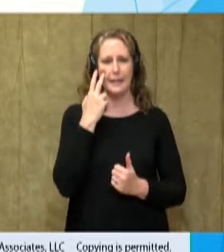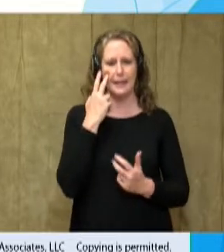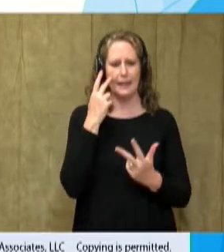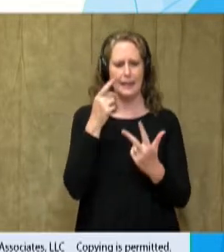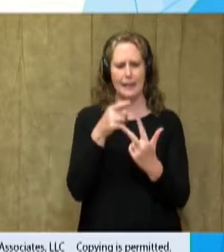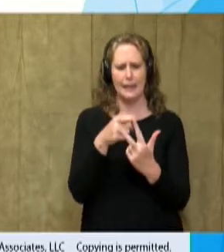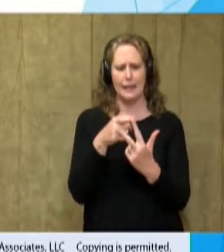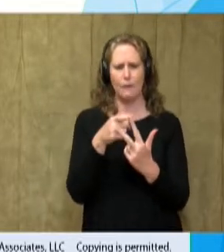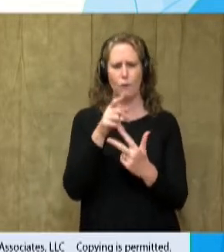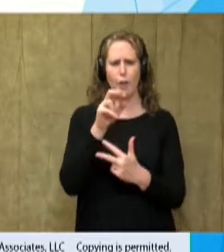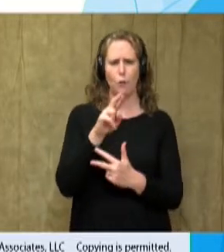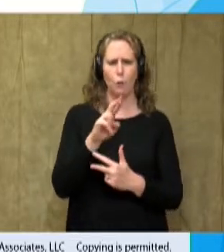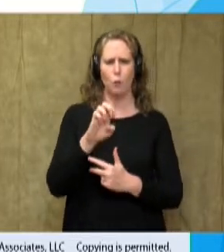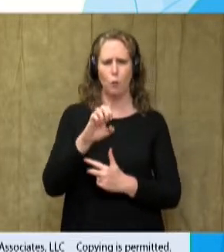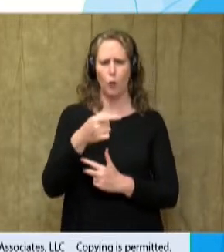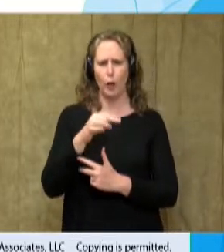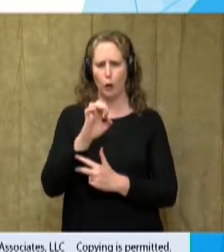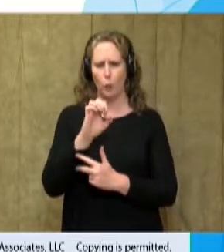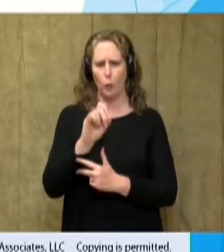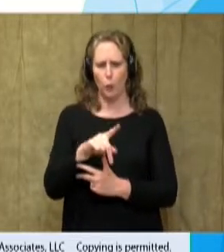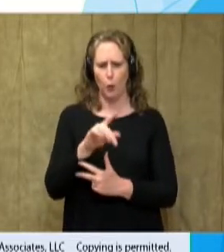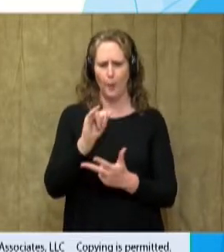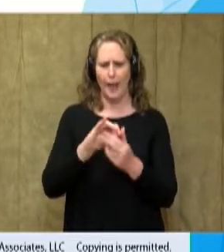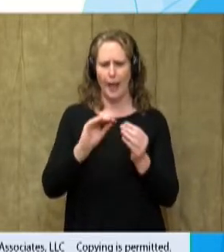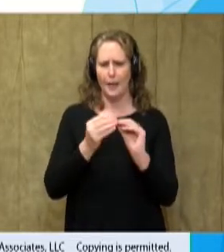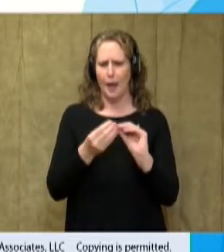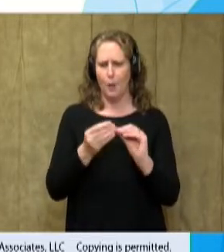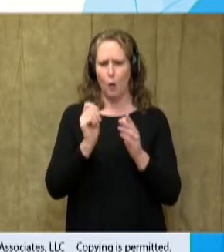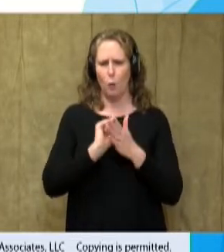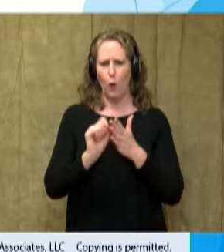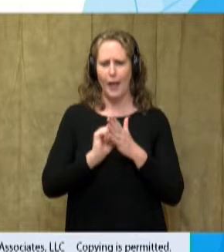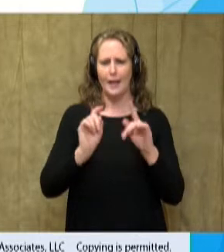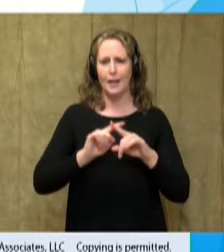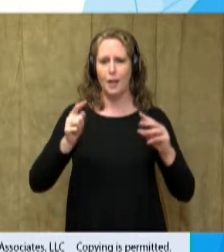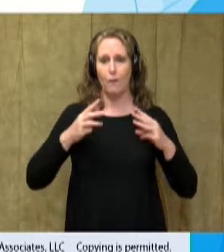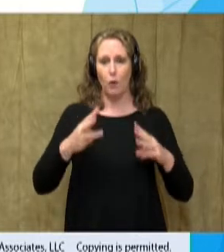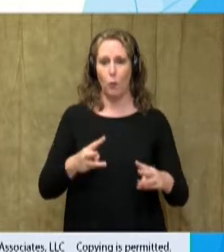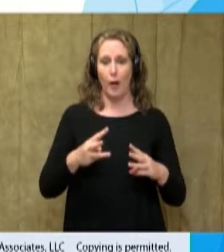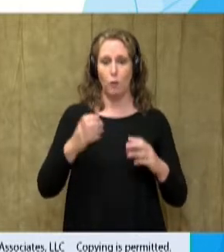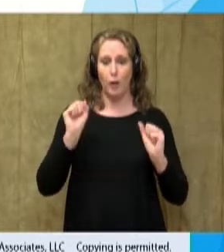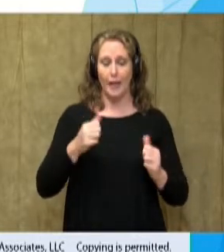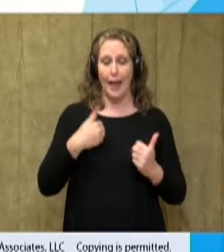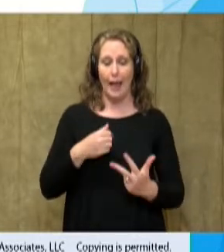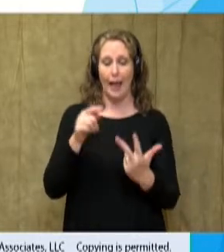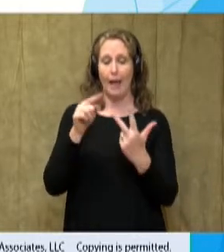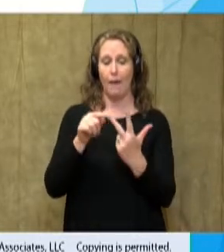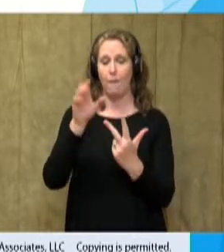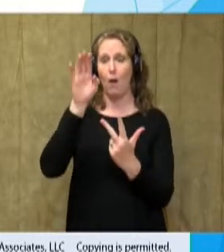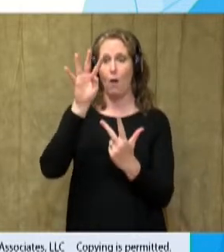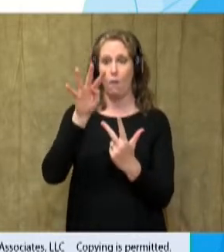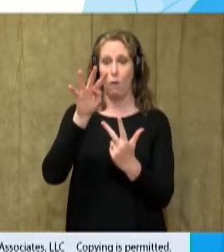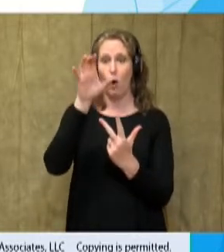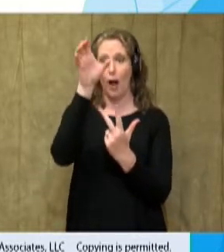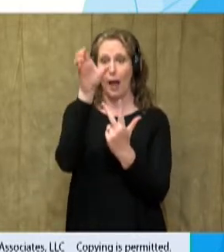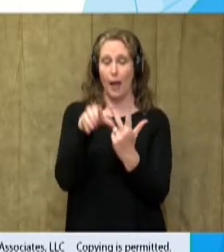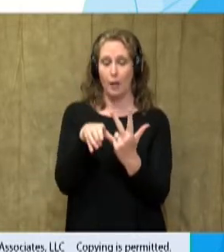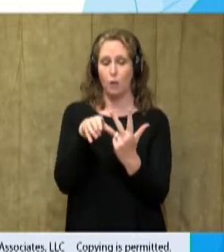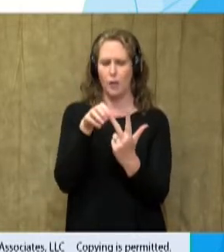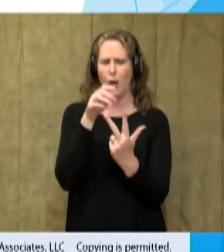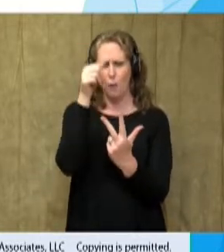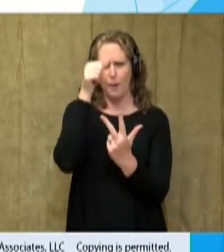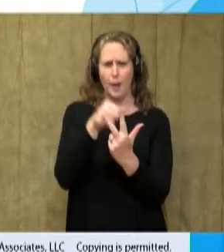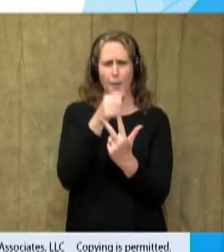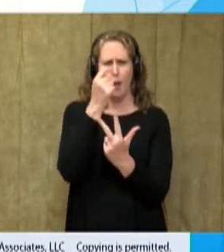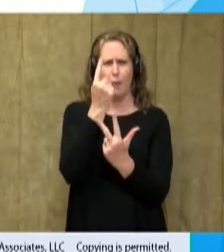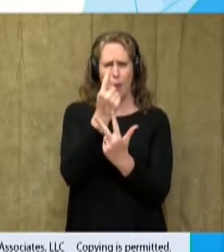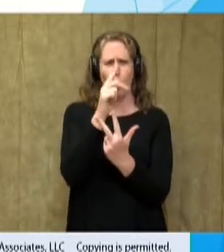to regroup, we could regroup that number and then we would end up with 4 hundreds. We would take that 1 10, remember we talk